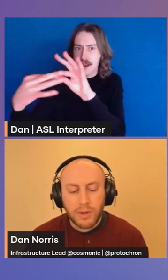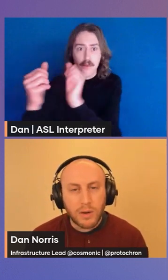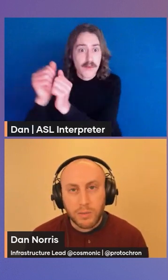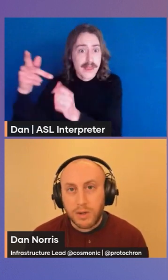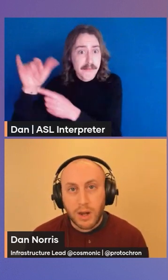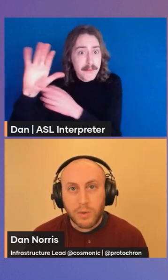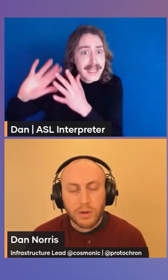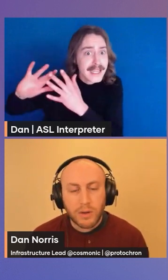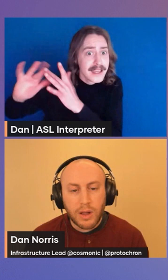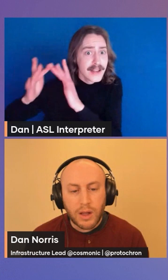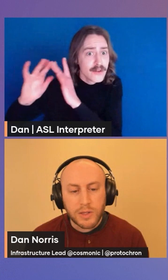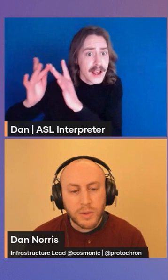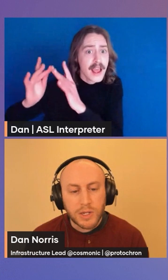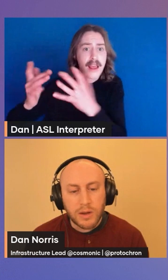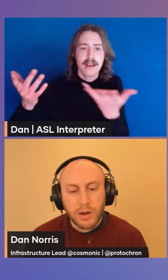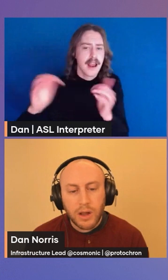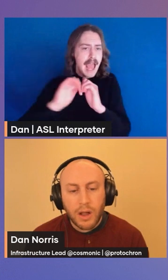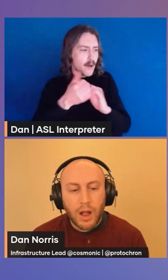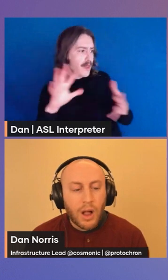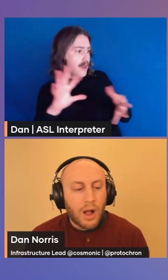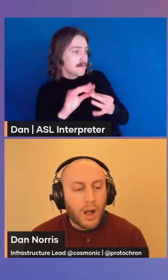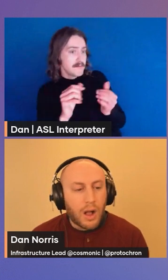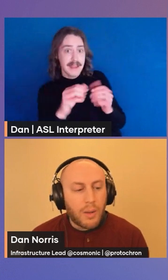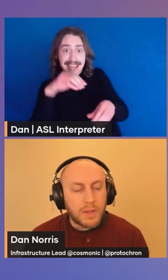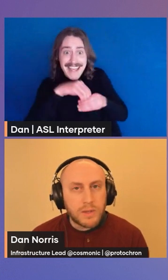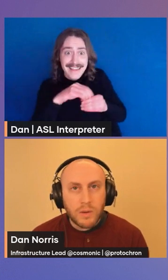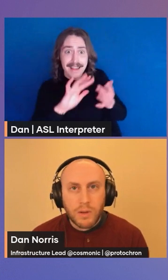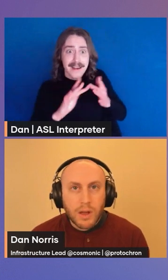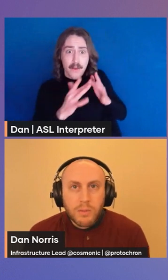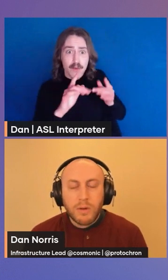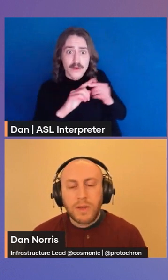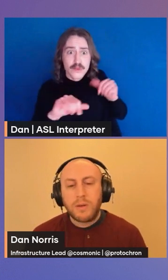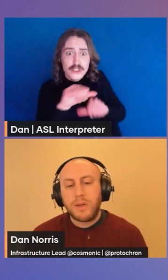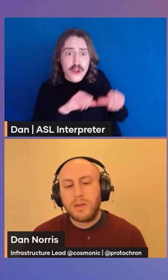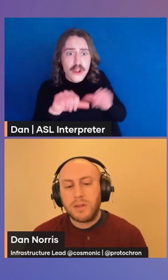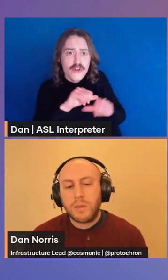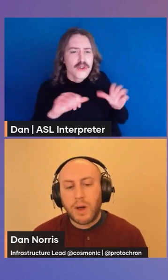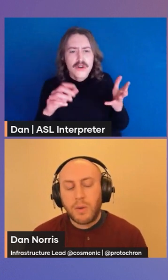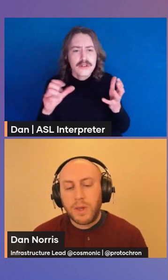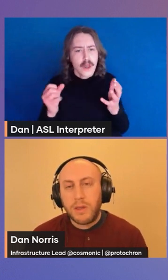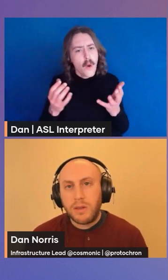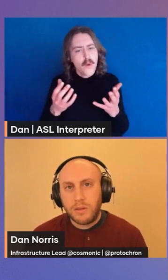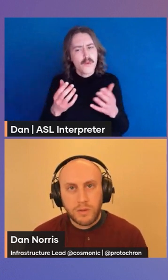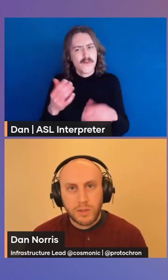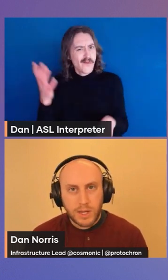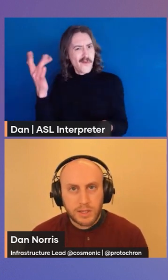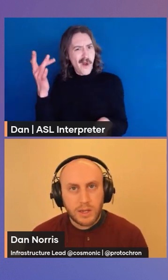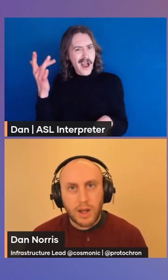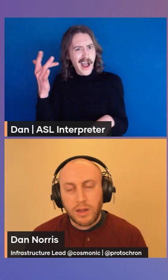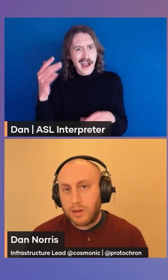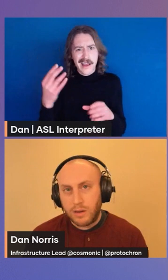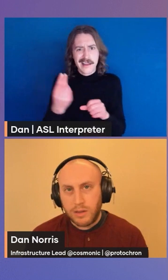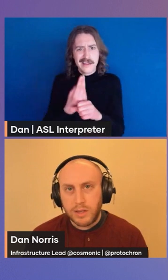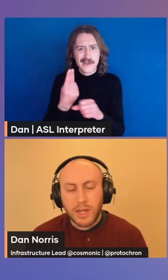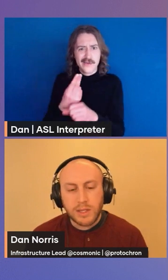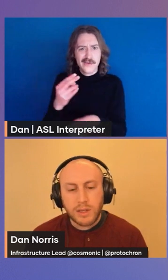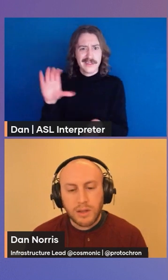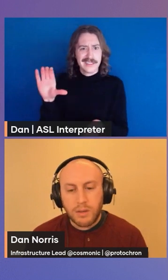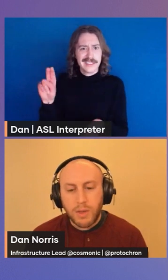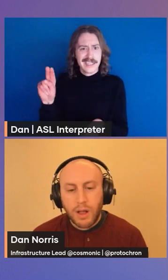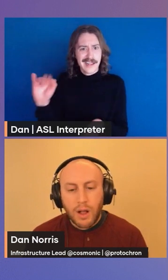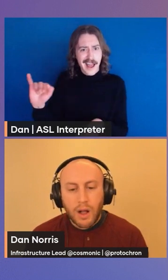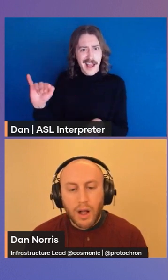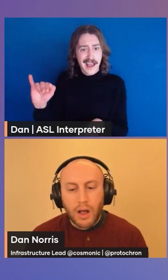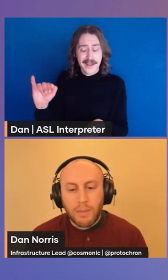and are able to network to each other. And so a lot of the motivating reason as to why we use a CNI, and in this case